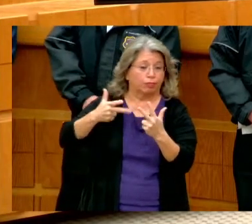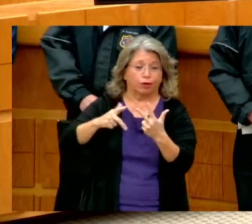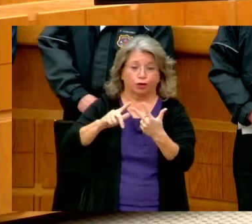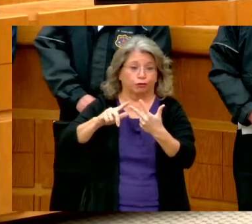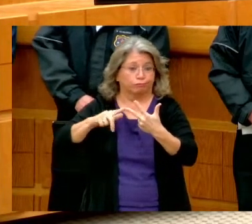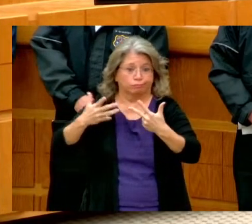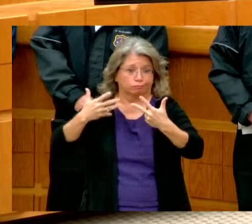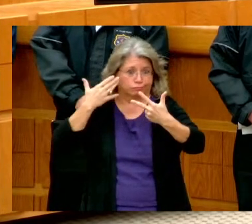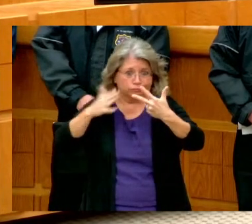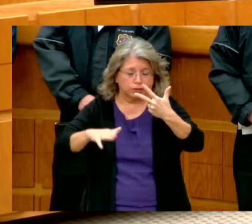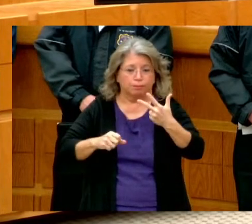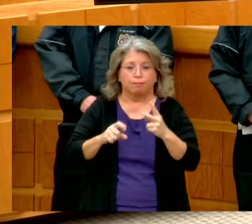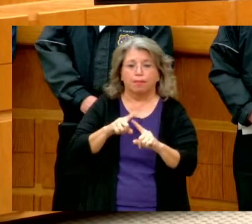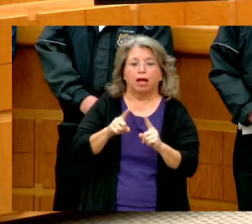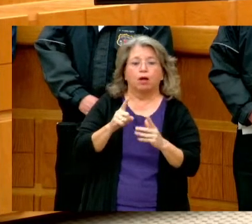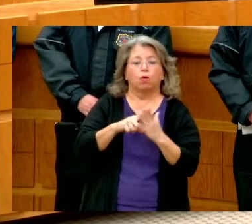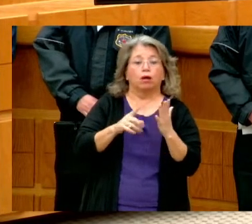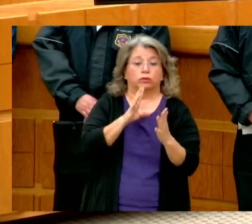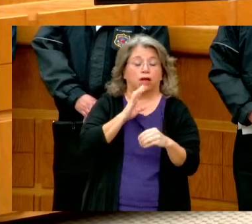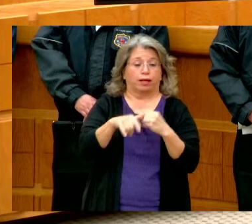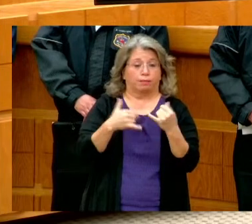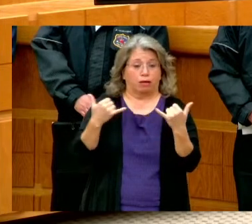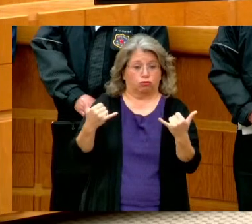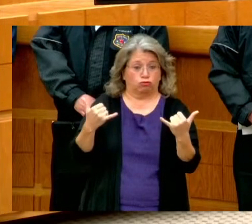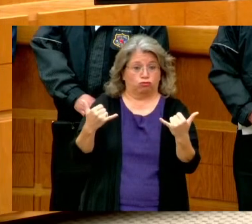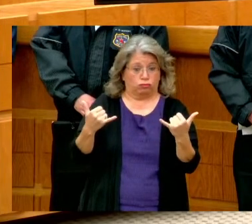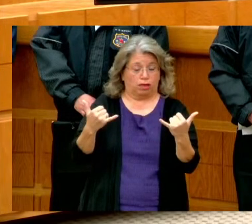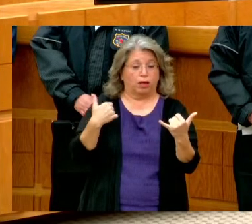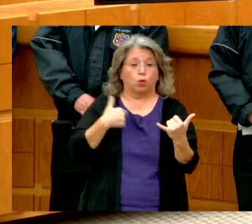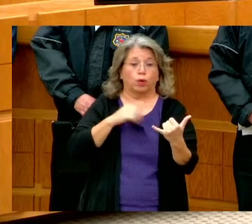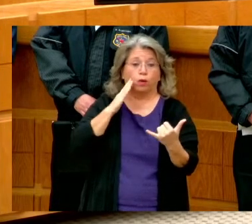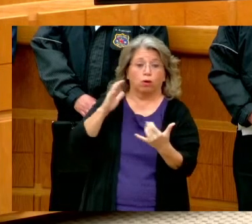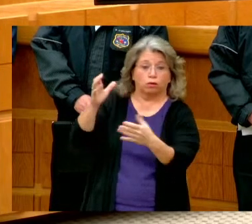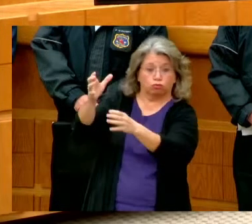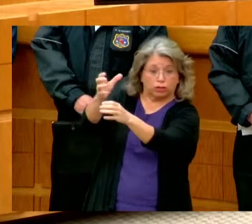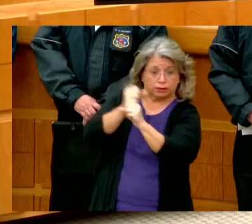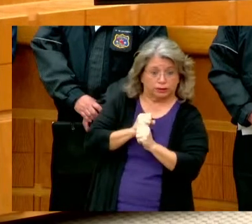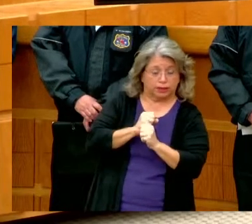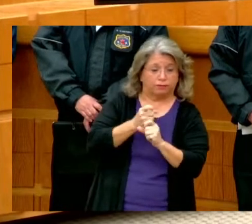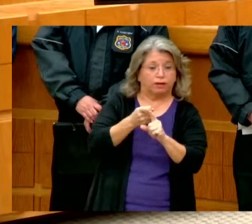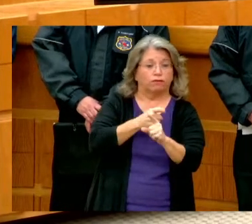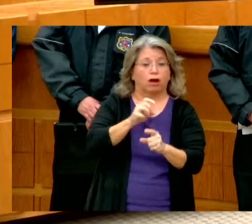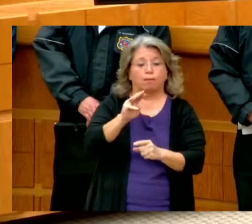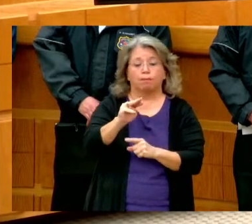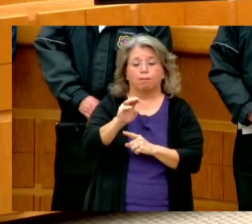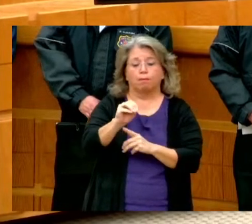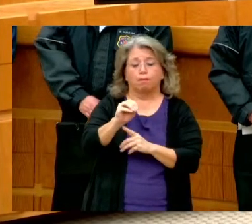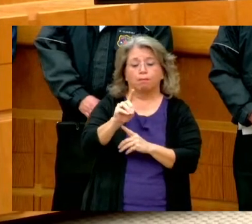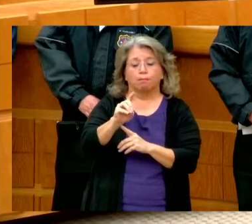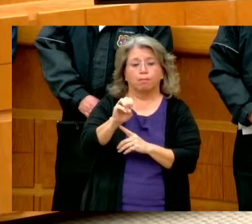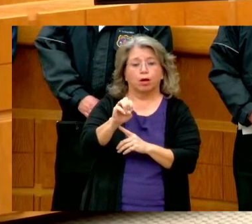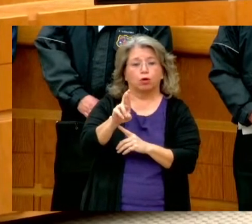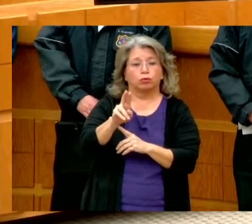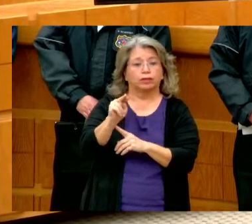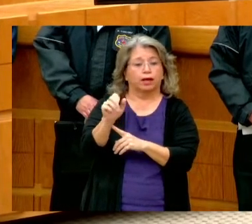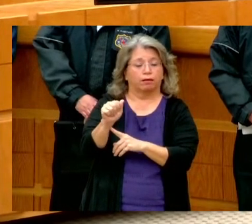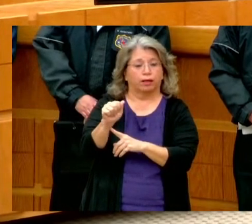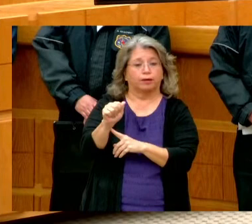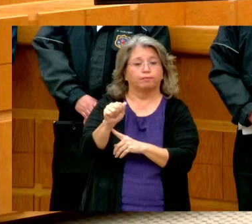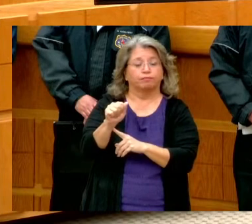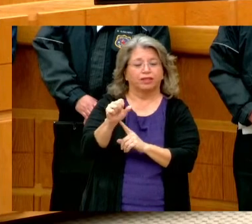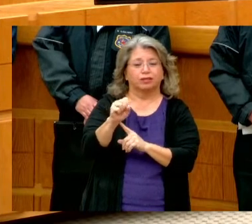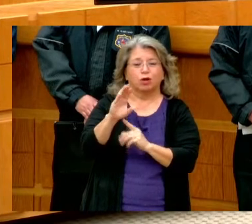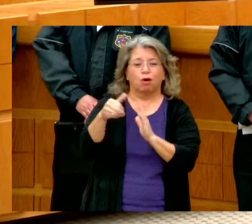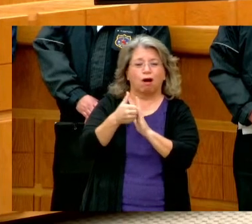But the one that we're talking about that we're going to receive is Moderna. And I will refer all those